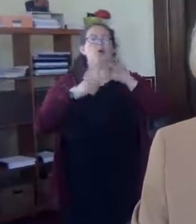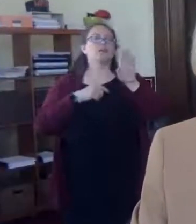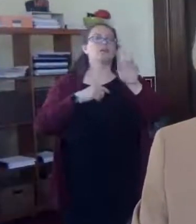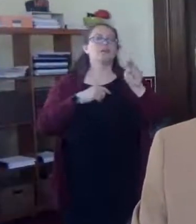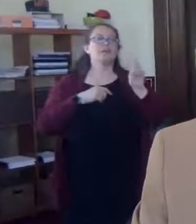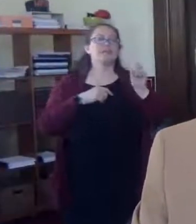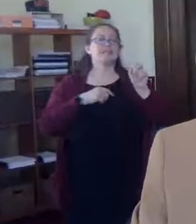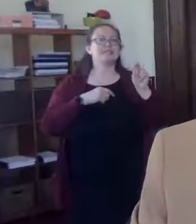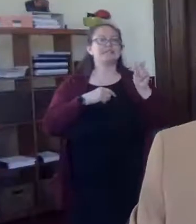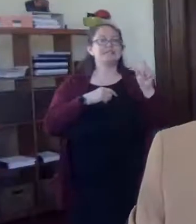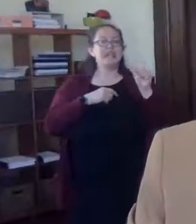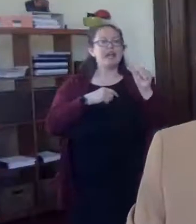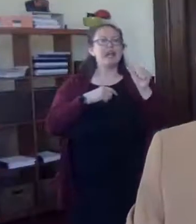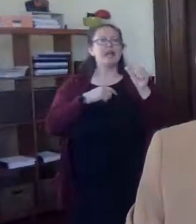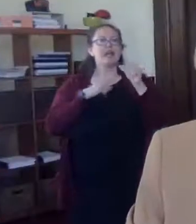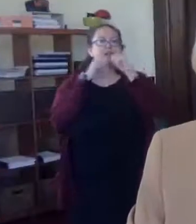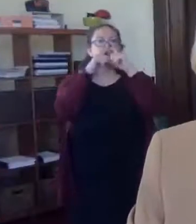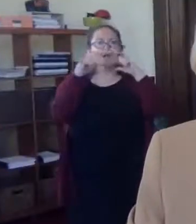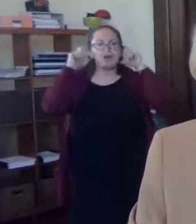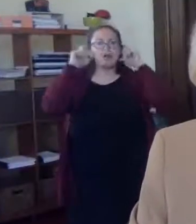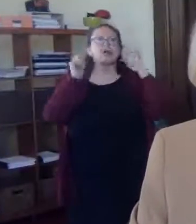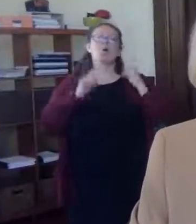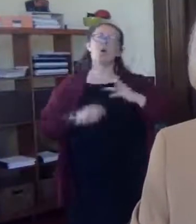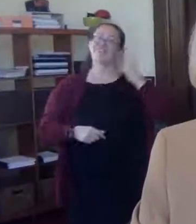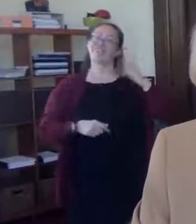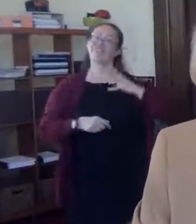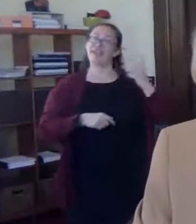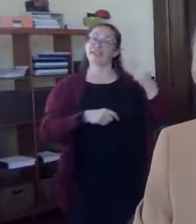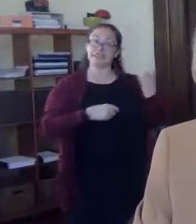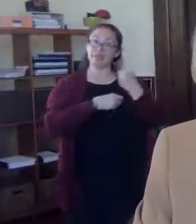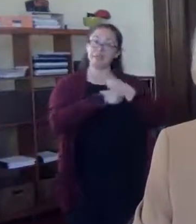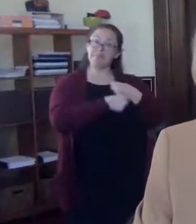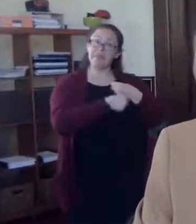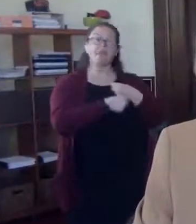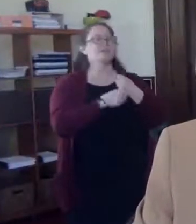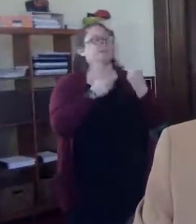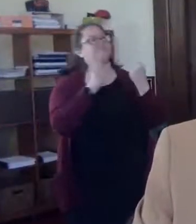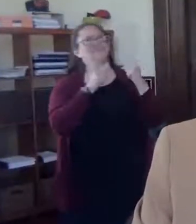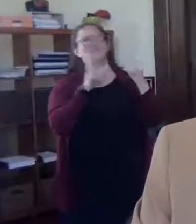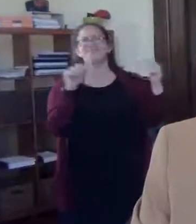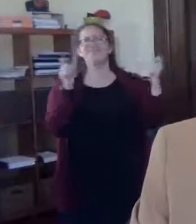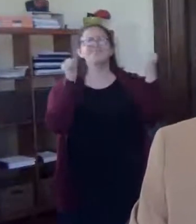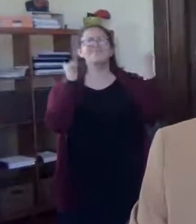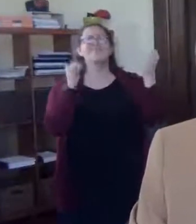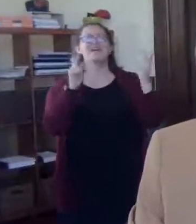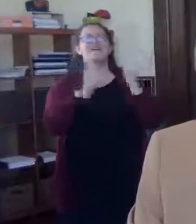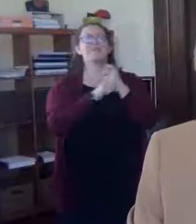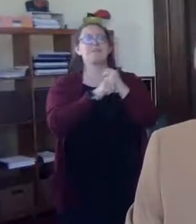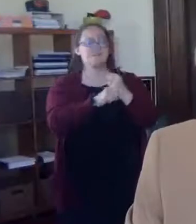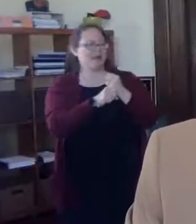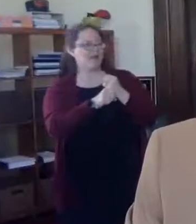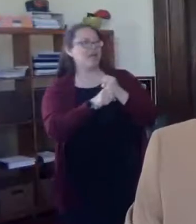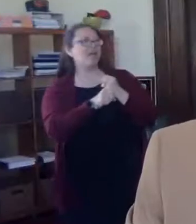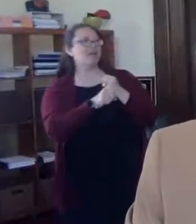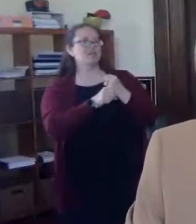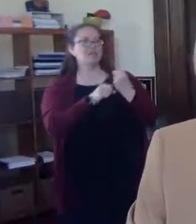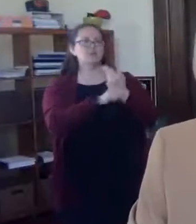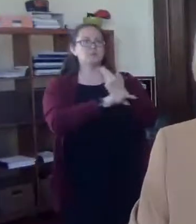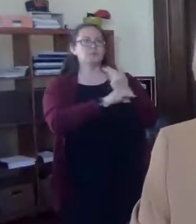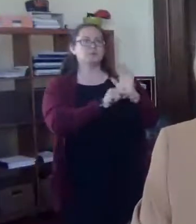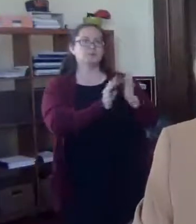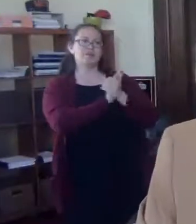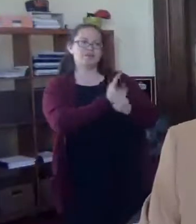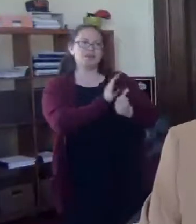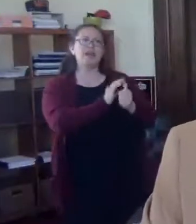You can get a fancy one from somebody who's making it. And there are a lot of people out there using their talent and